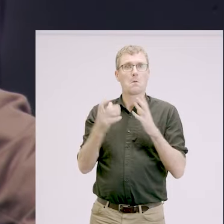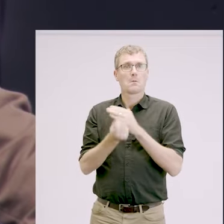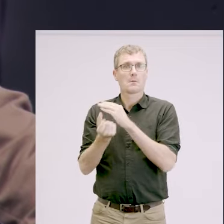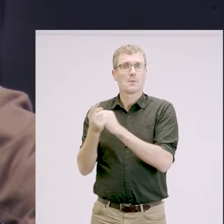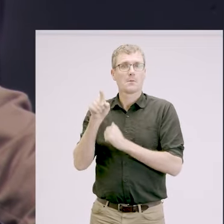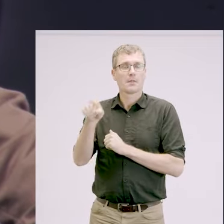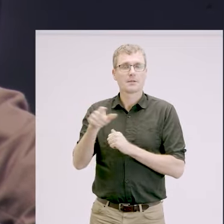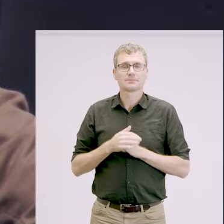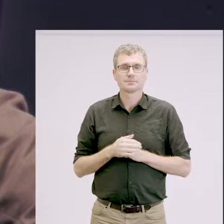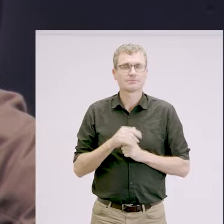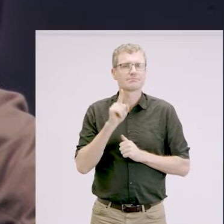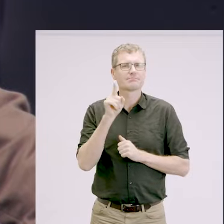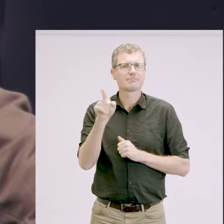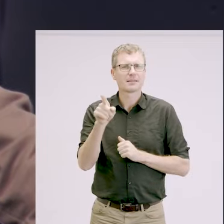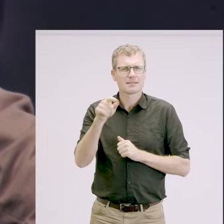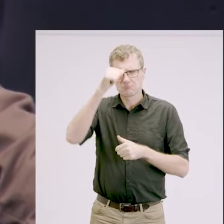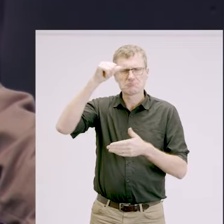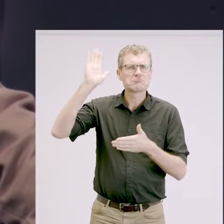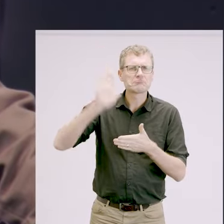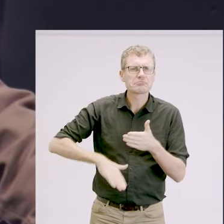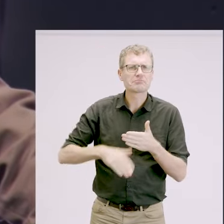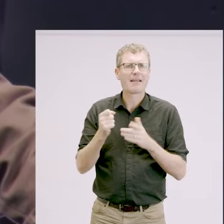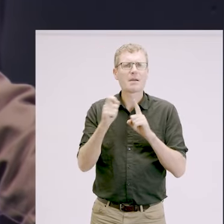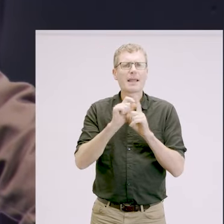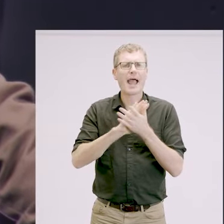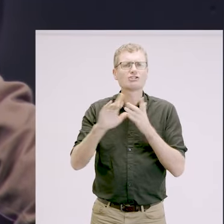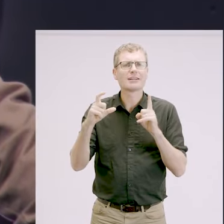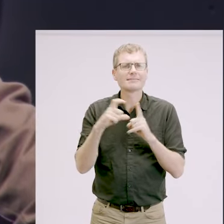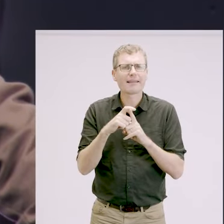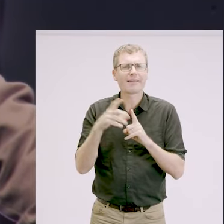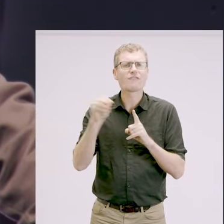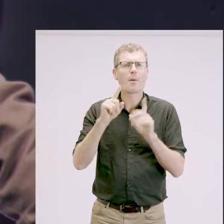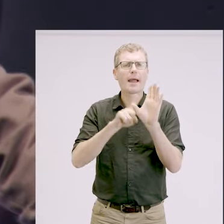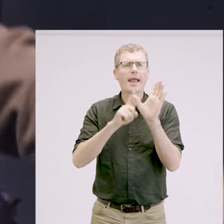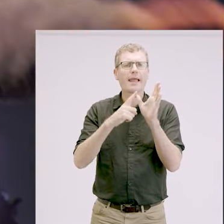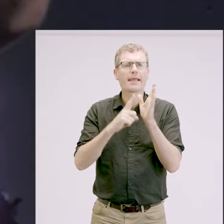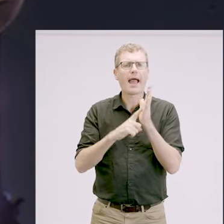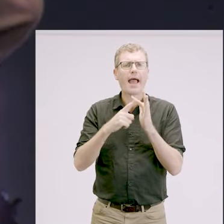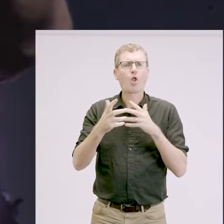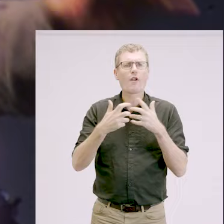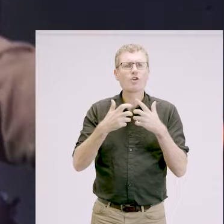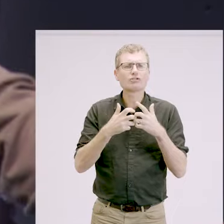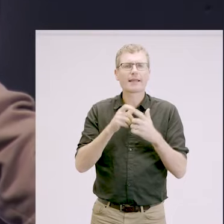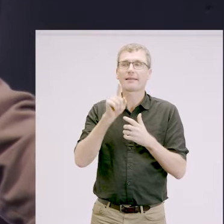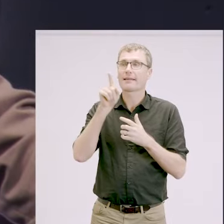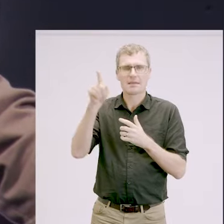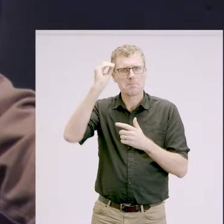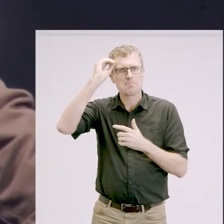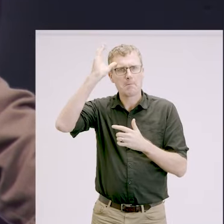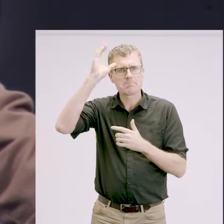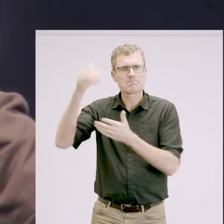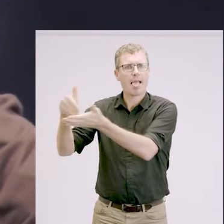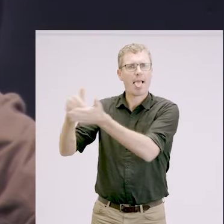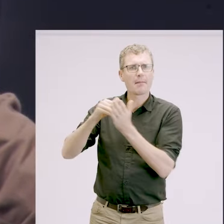theologians. He's got a PhD from Yale. He's one of the smart cookies that helps us around the world and the vineyard world